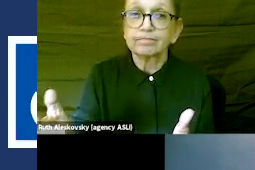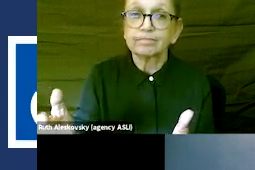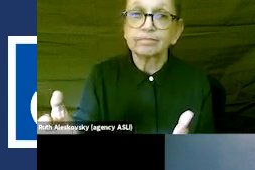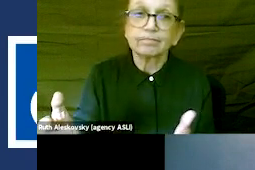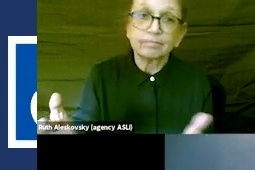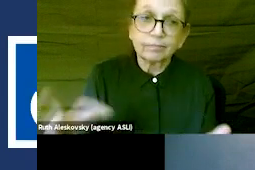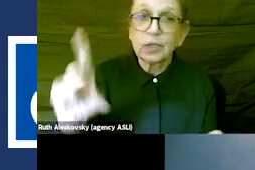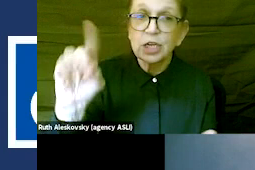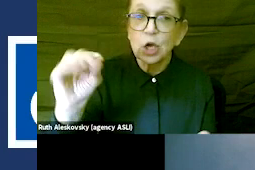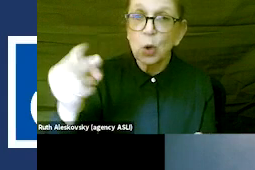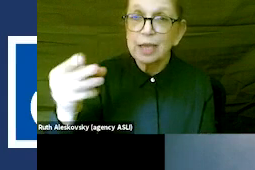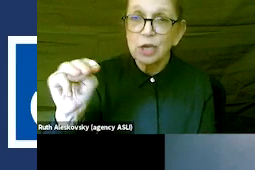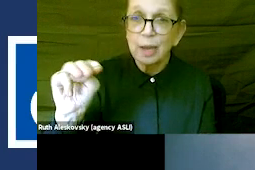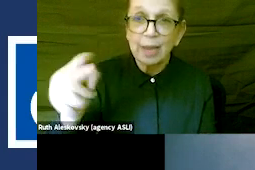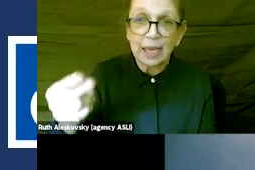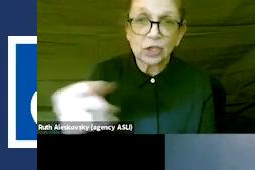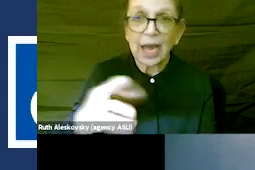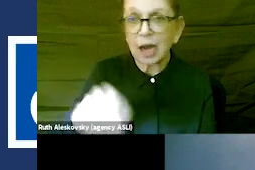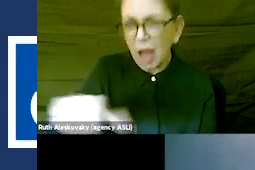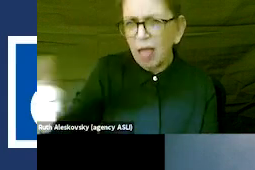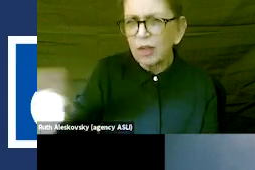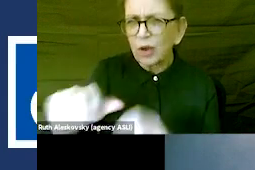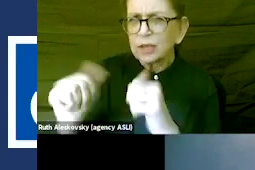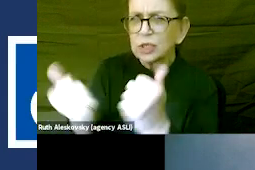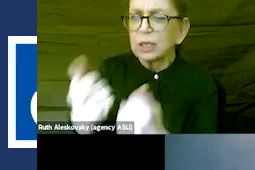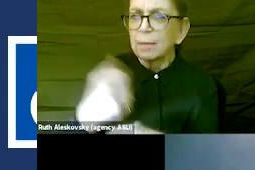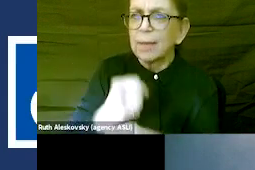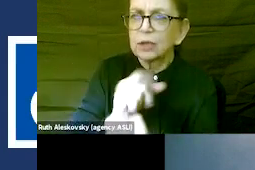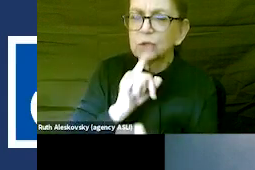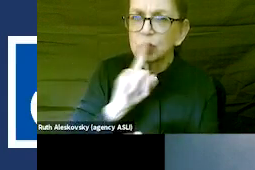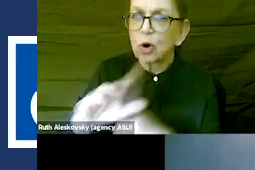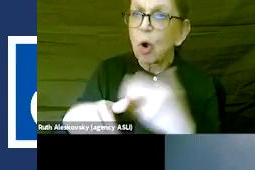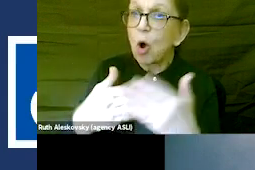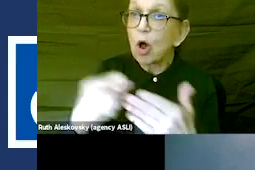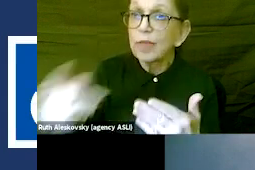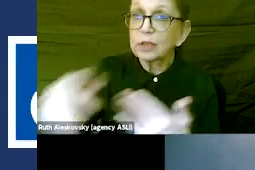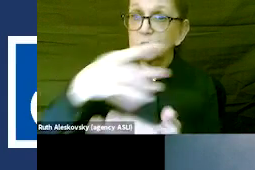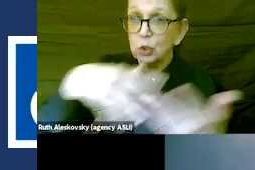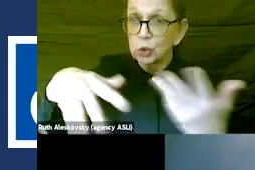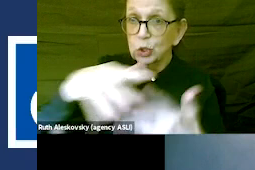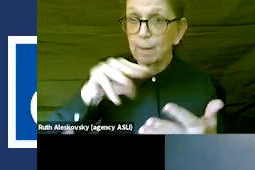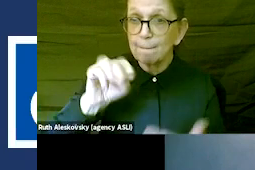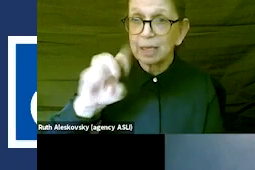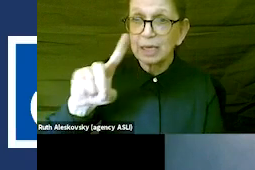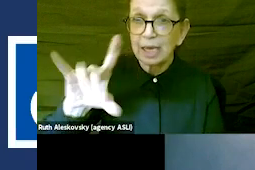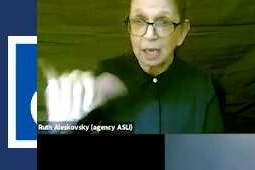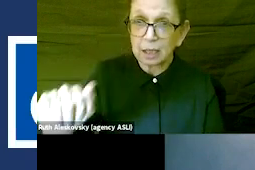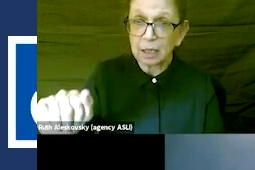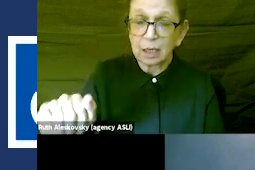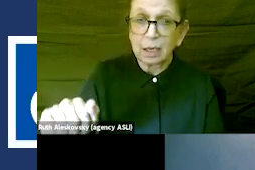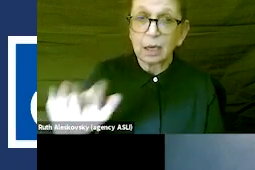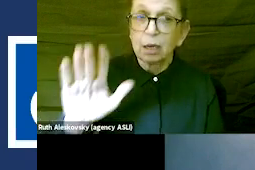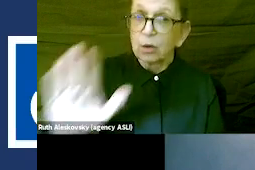DOHMH and other agencies on making sure that their social media was also